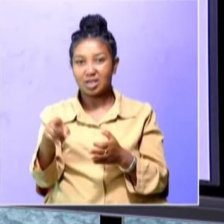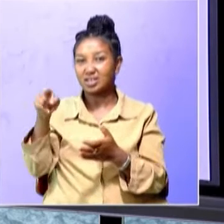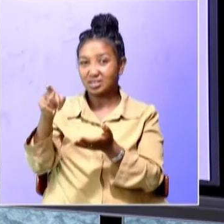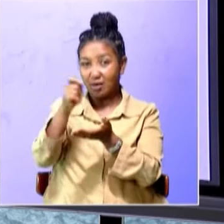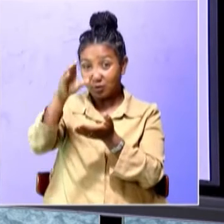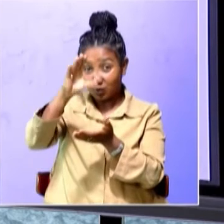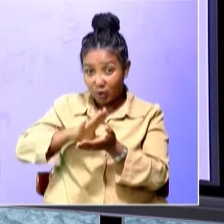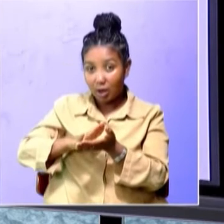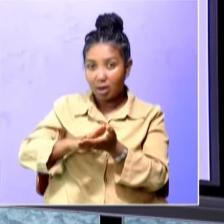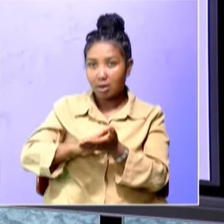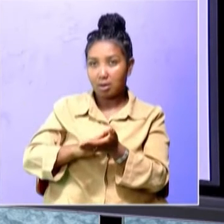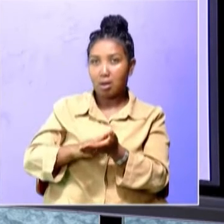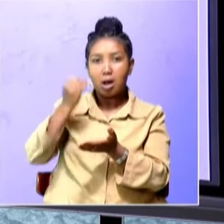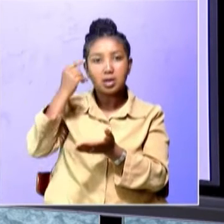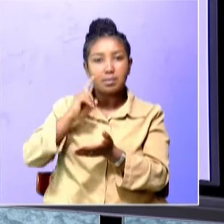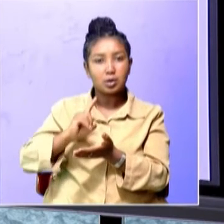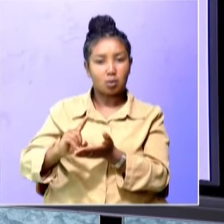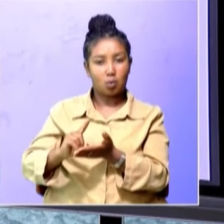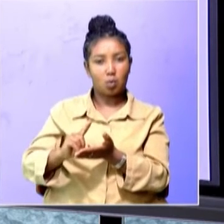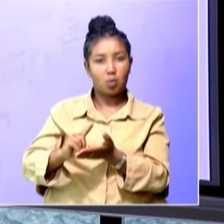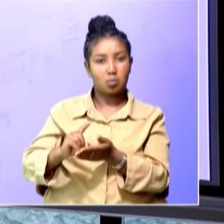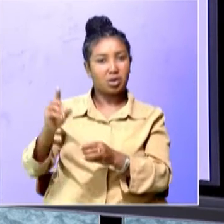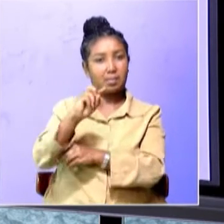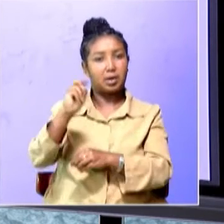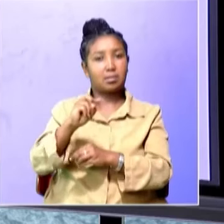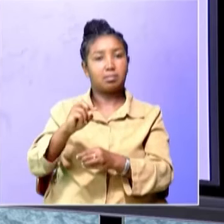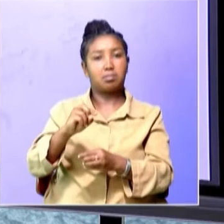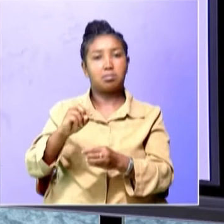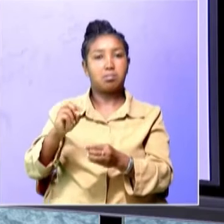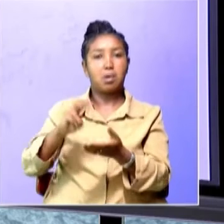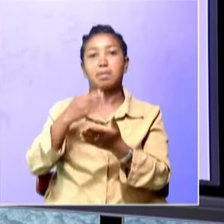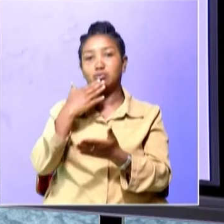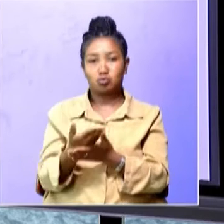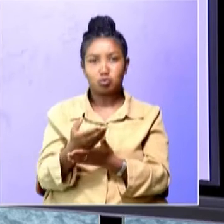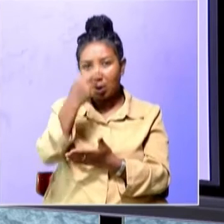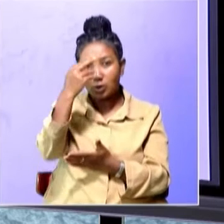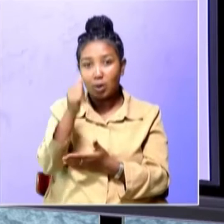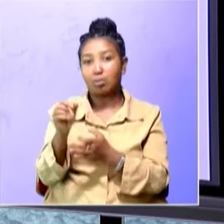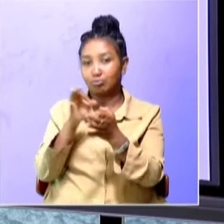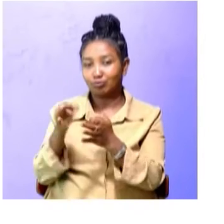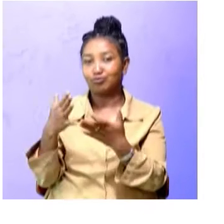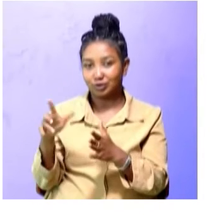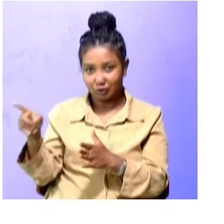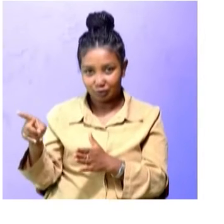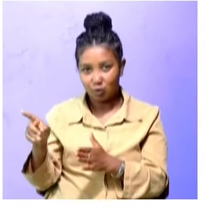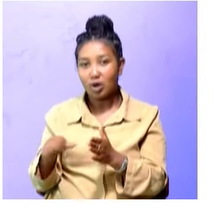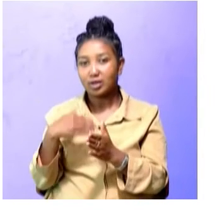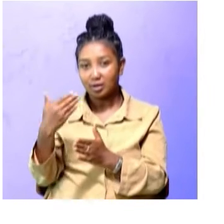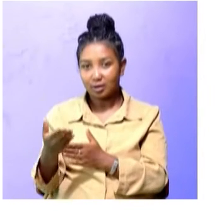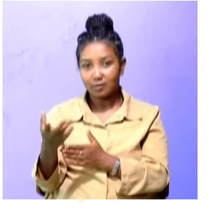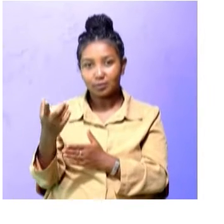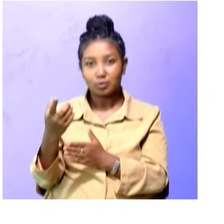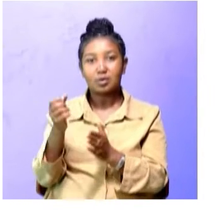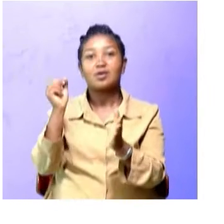view or for the person's understanding or belief about reading. All right? Let's go. What do we have next? Look.